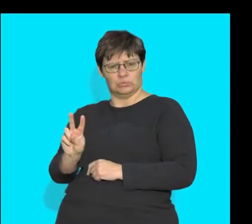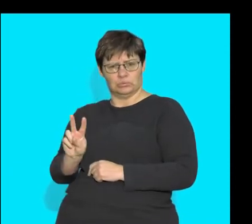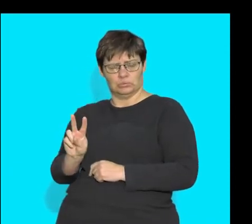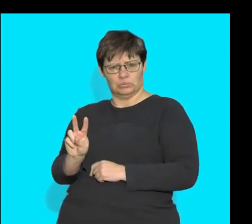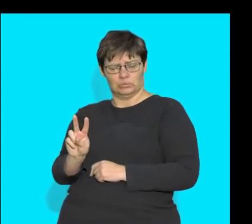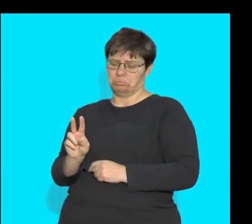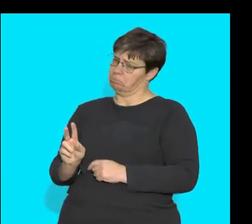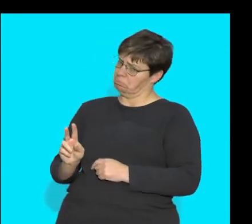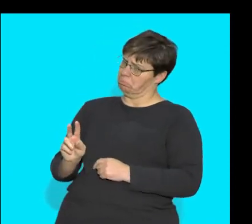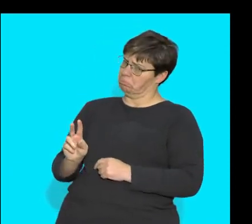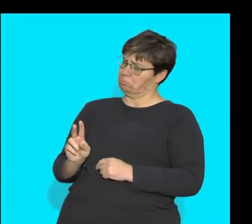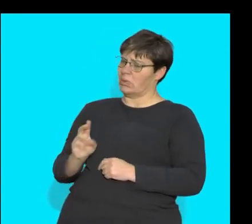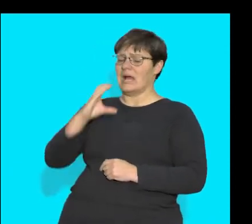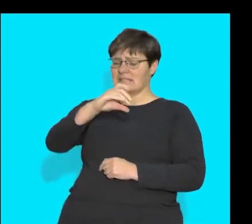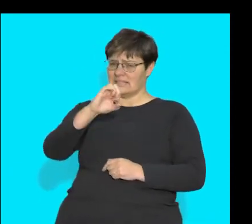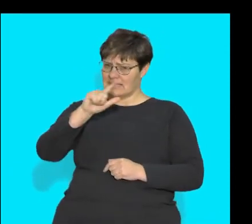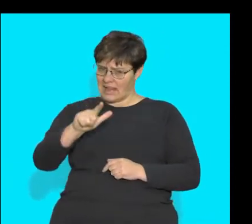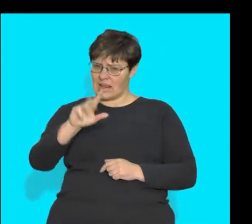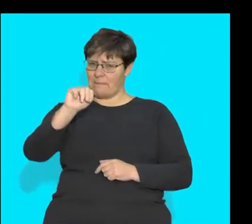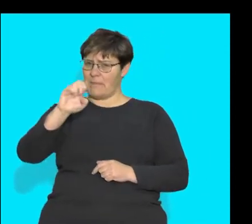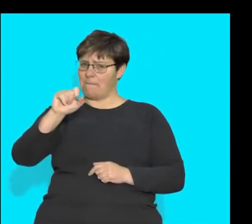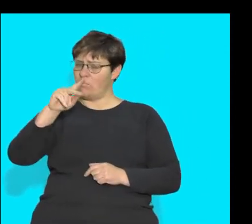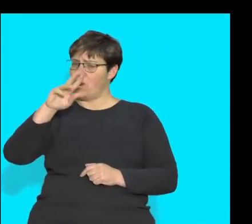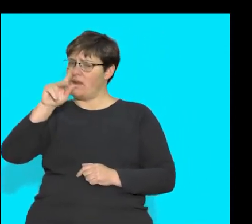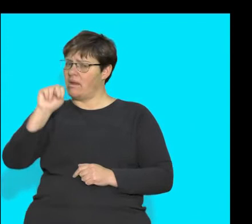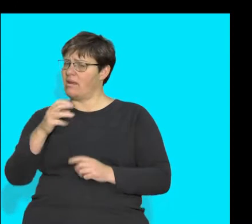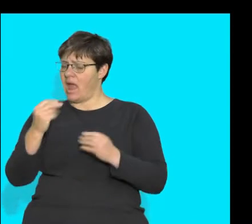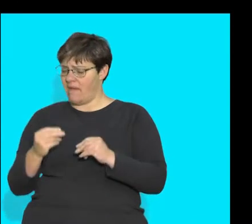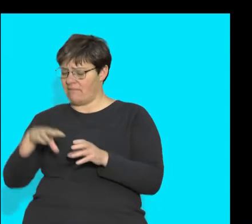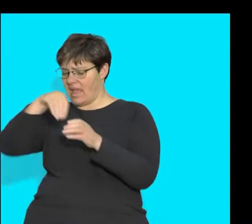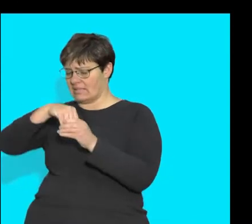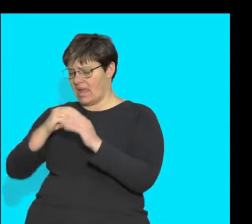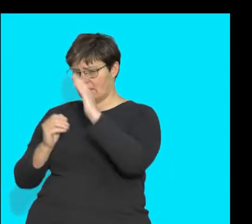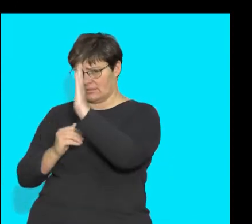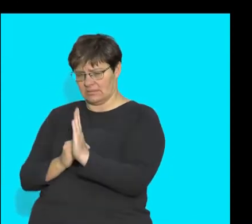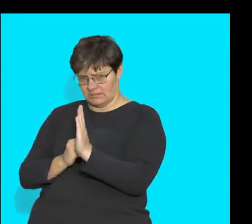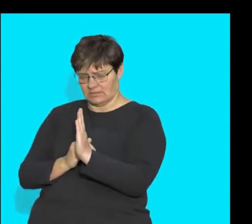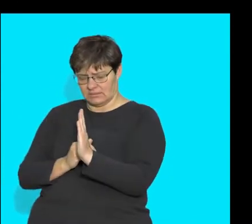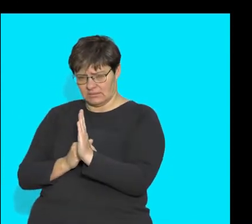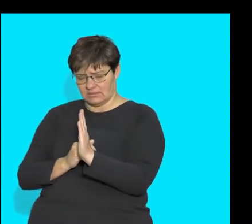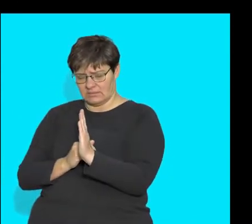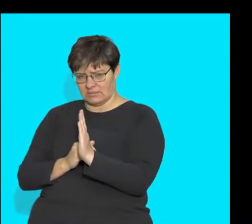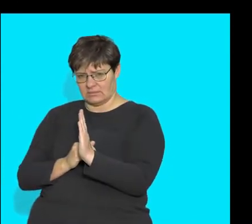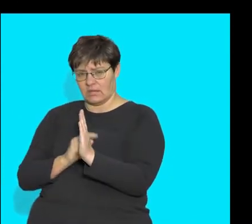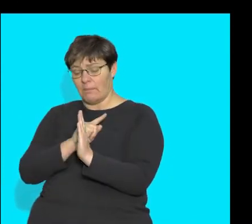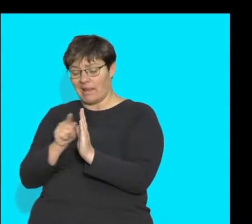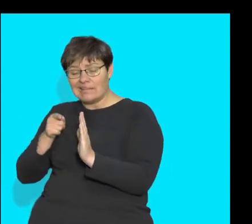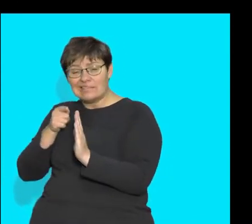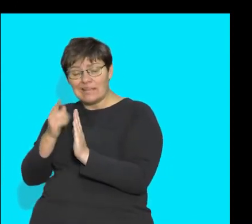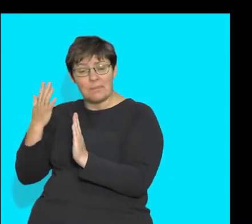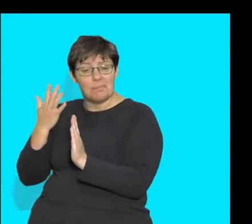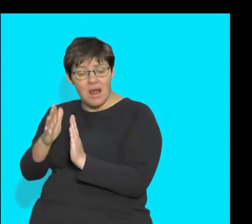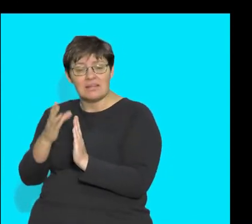cell also has a cell membrane. So all living cells are going to have the cell membrane.